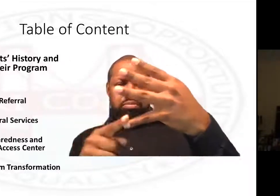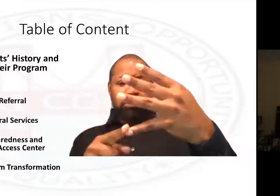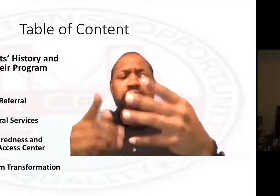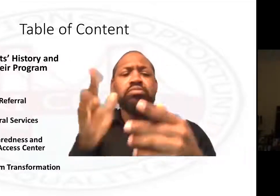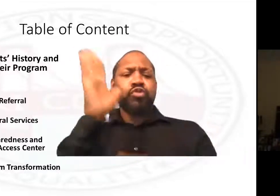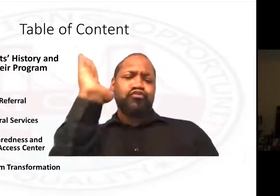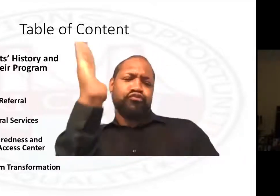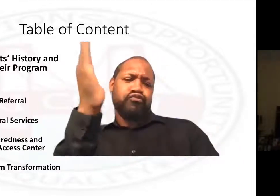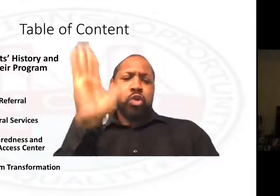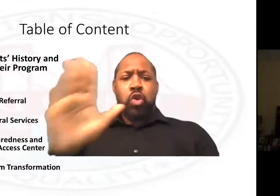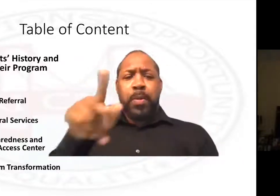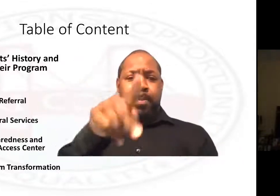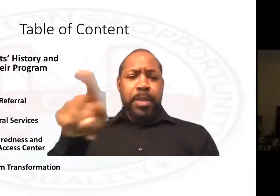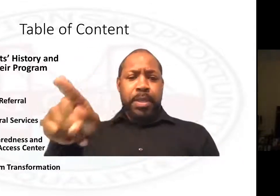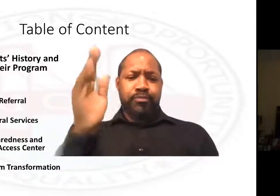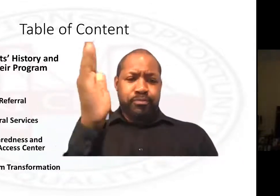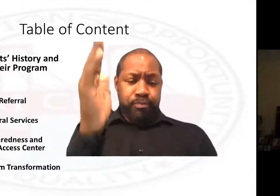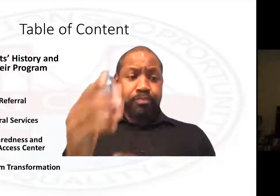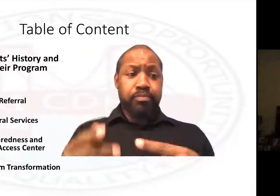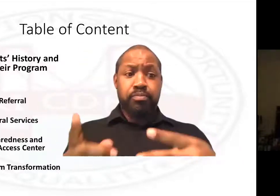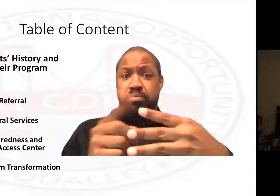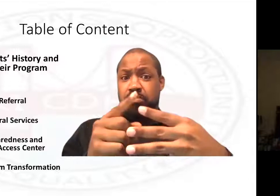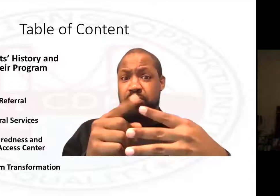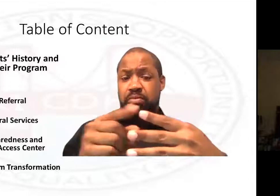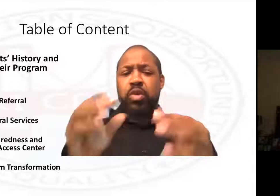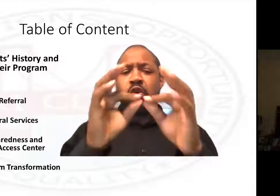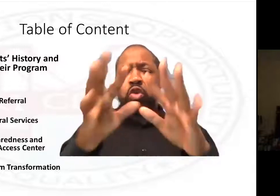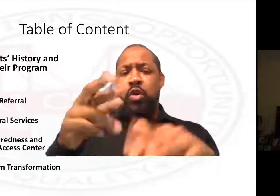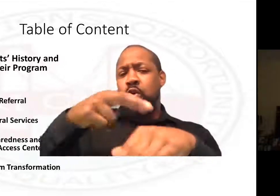the people who work in those departments.